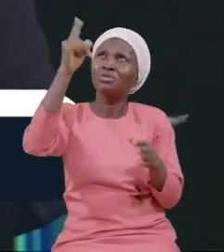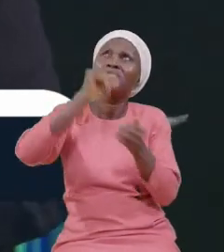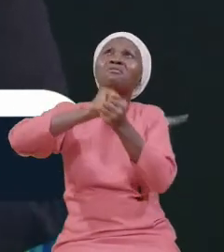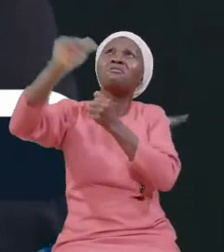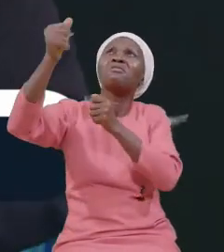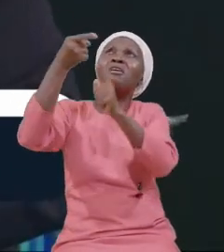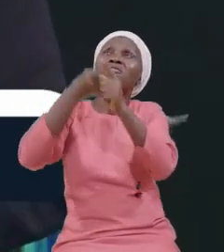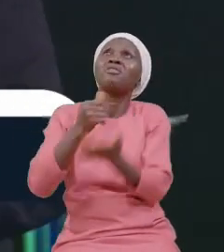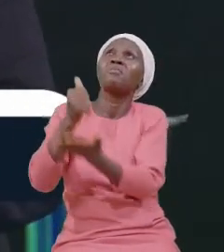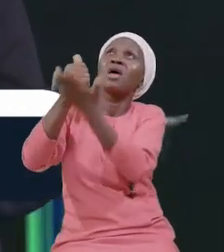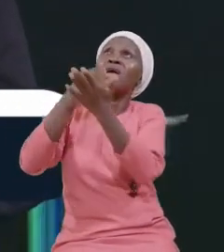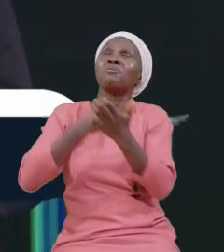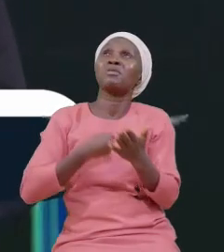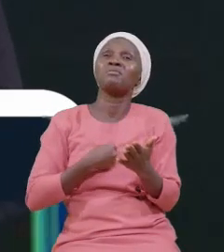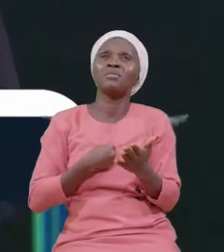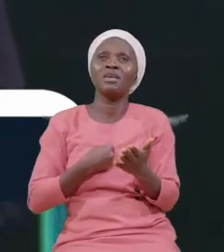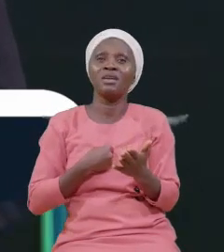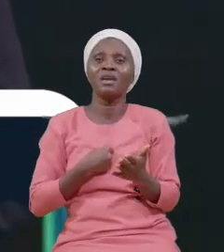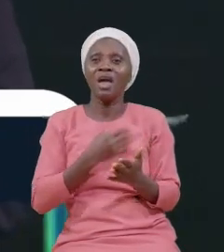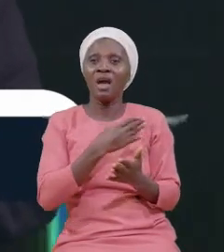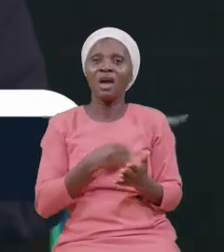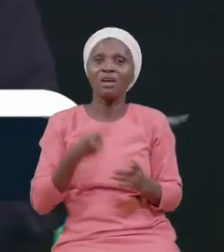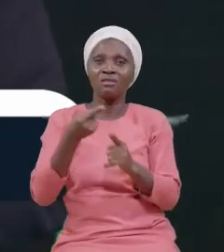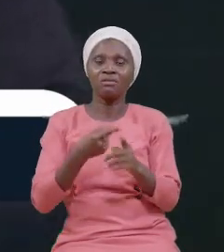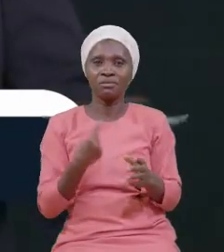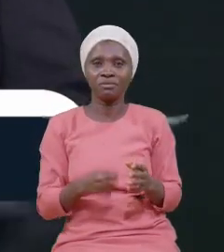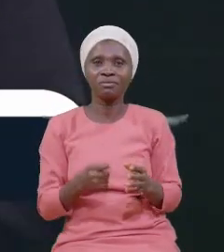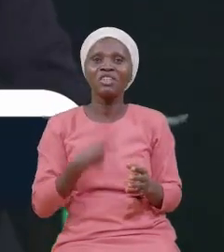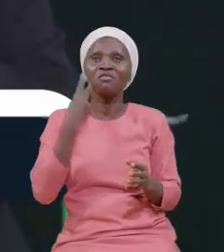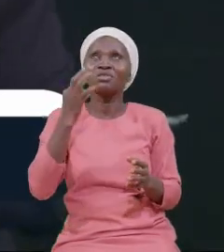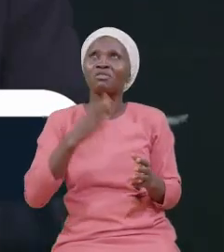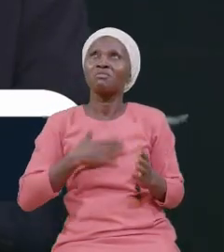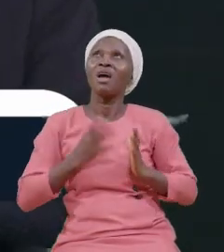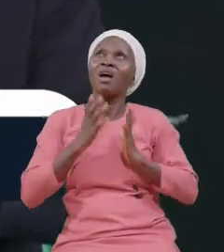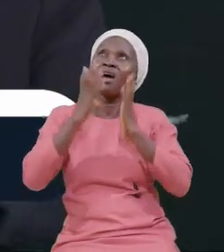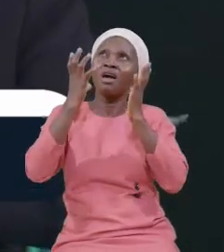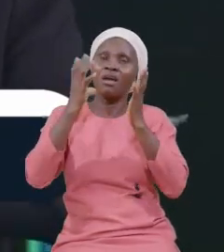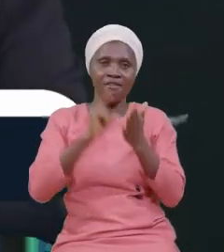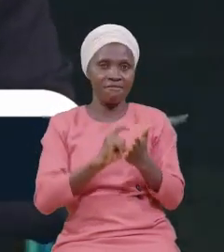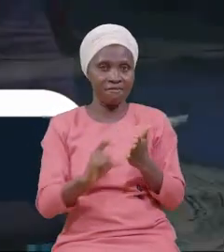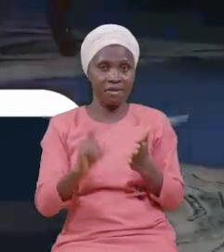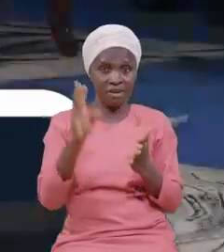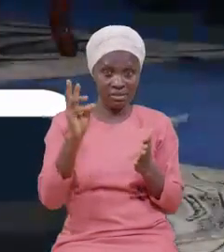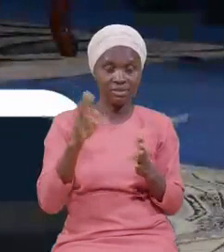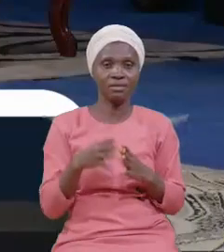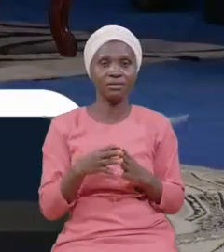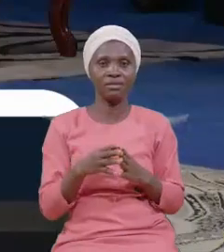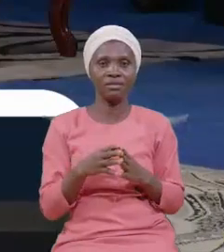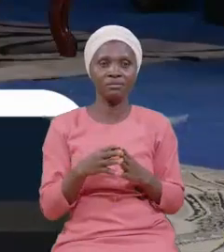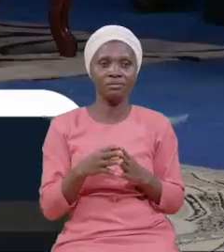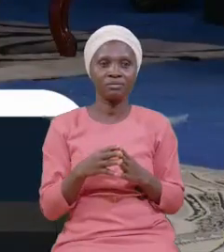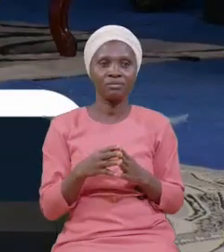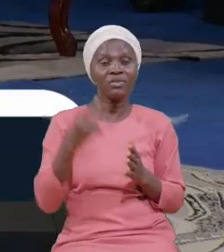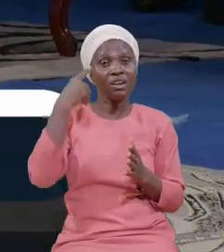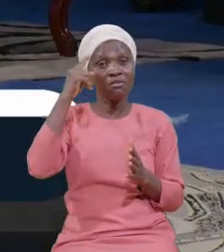words of my roaring? Look at verse 16. In verse 16, for dogs have compassed